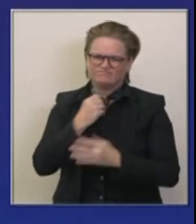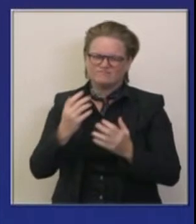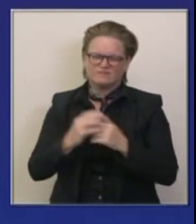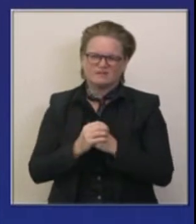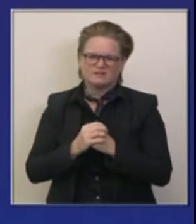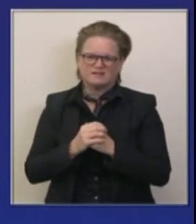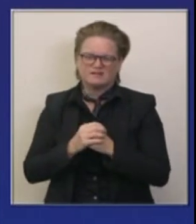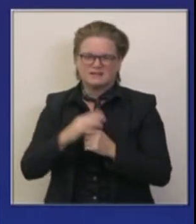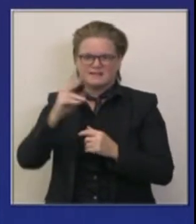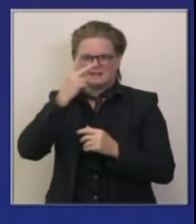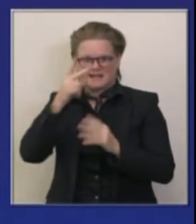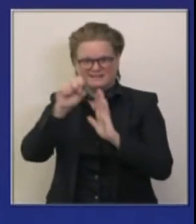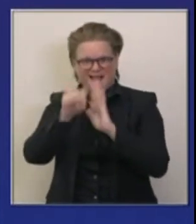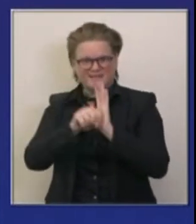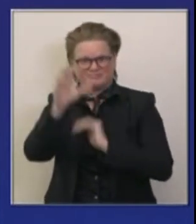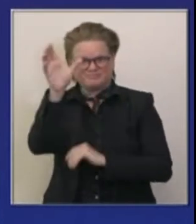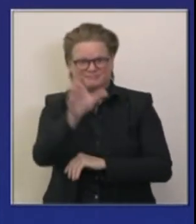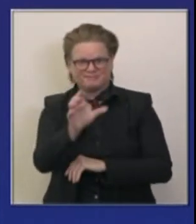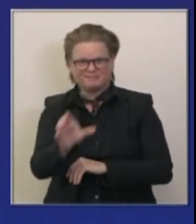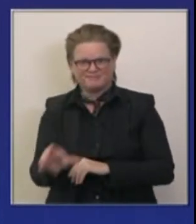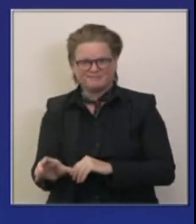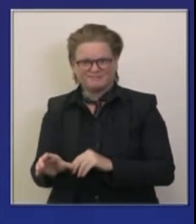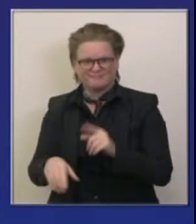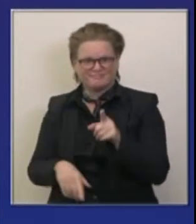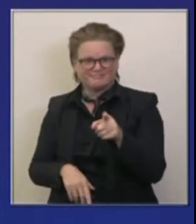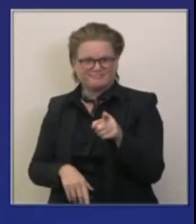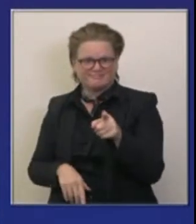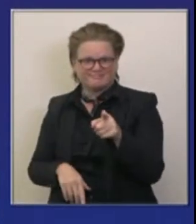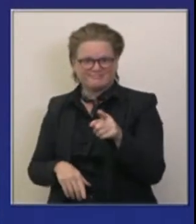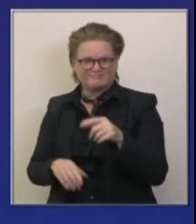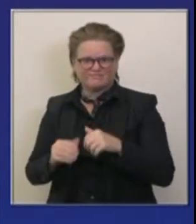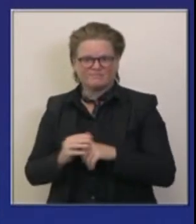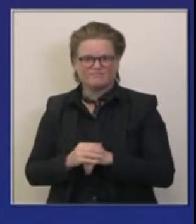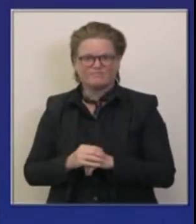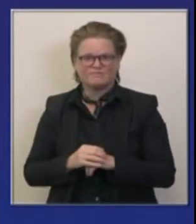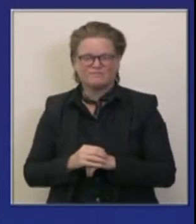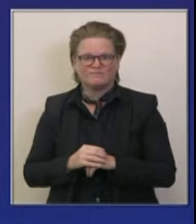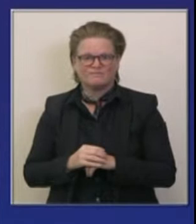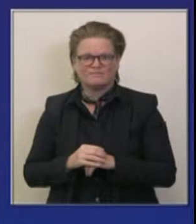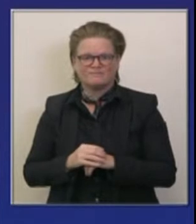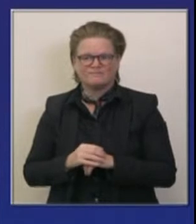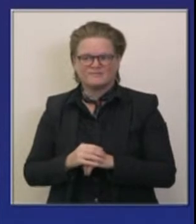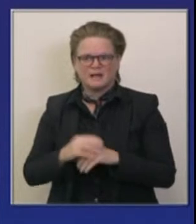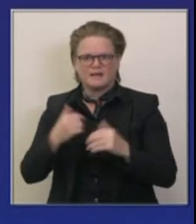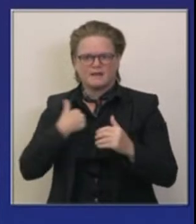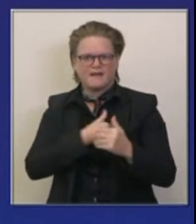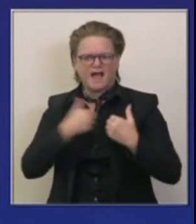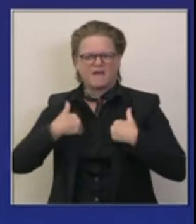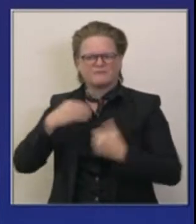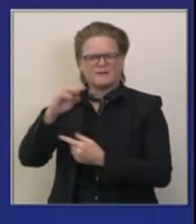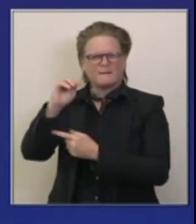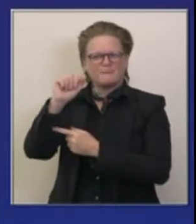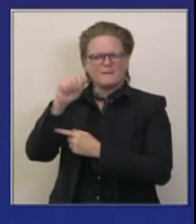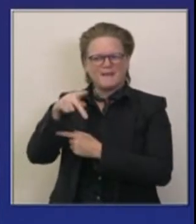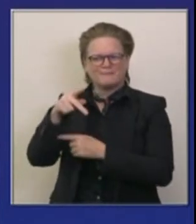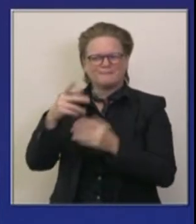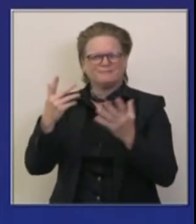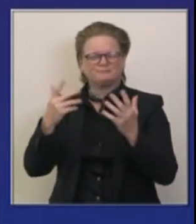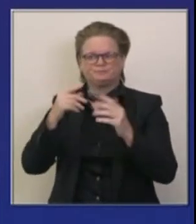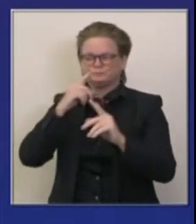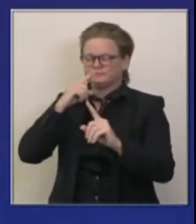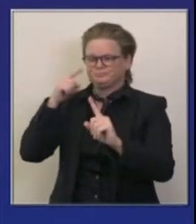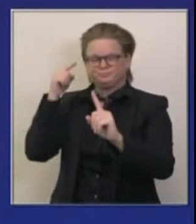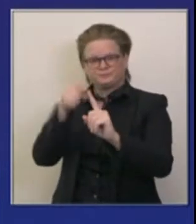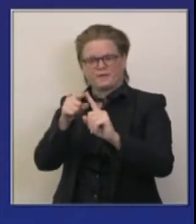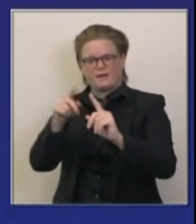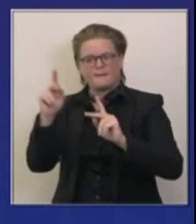Remember, California, size and scope of the state, it's the equivalent population of 21 states combined. So often